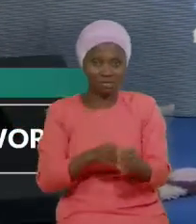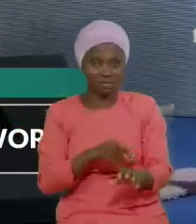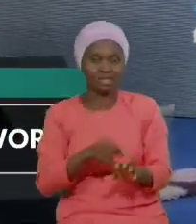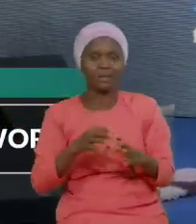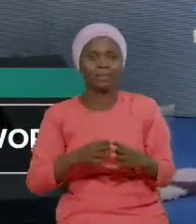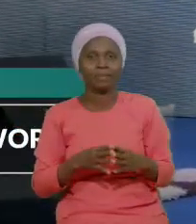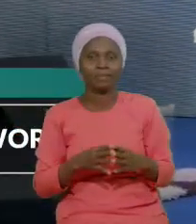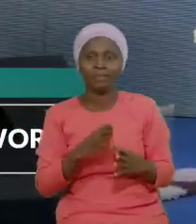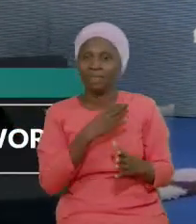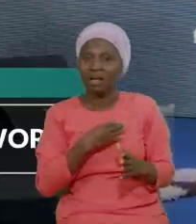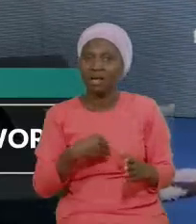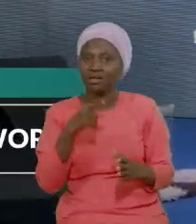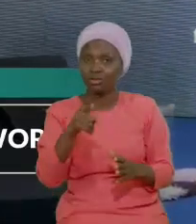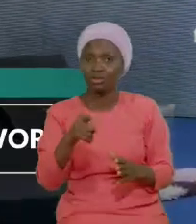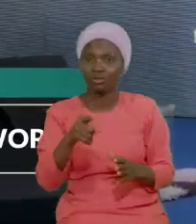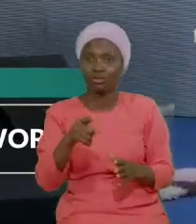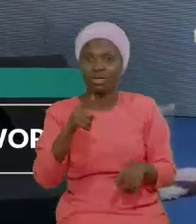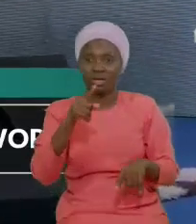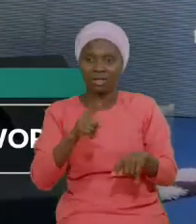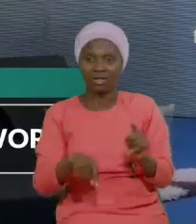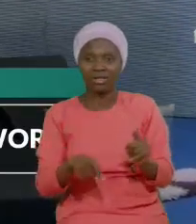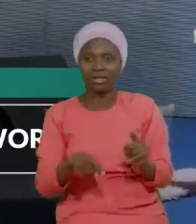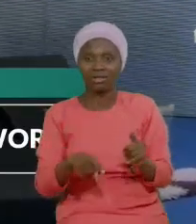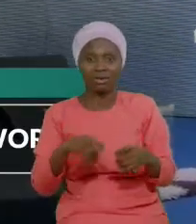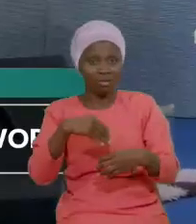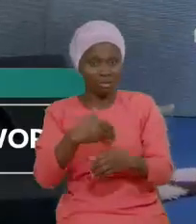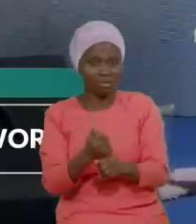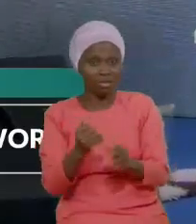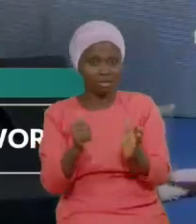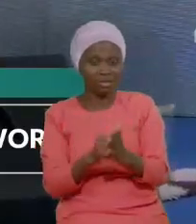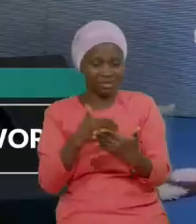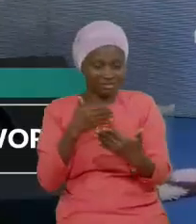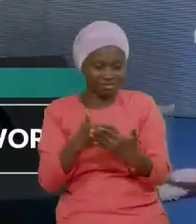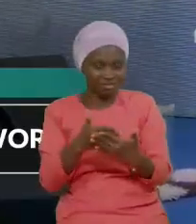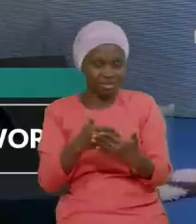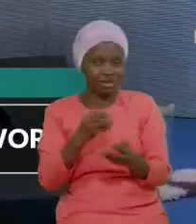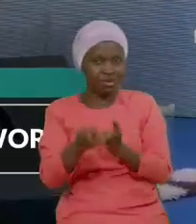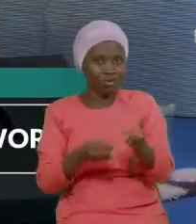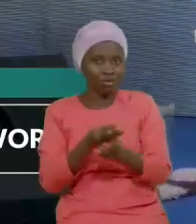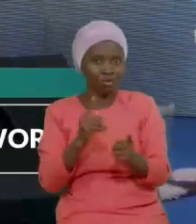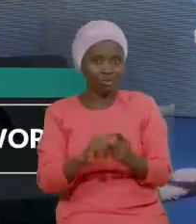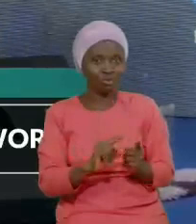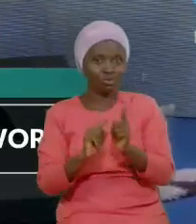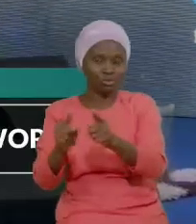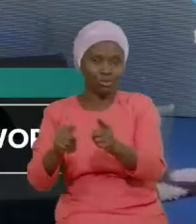And you cannot cross that immediate world to go outside far.